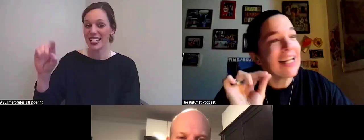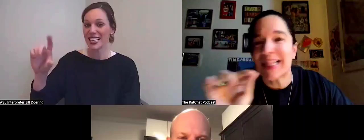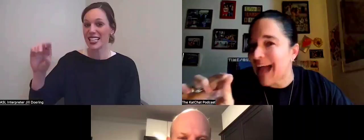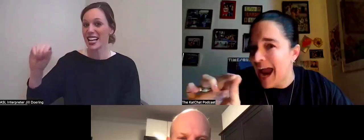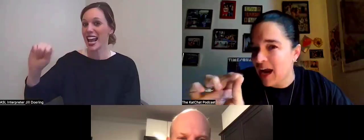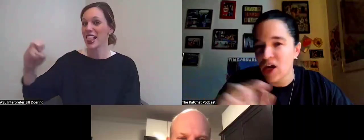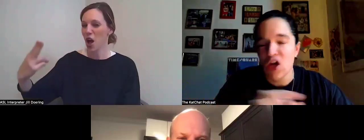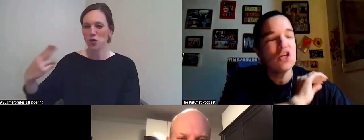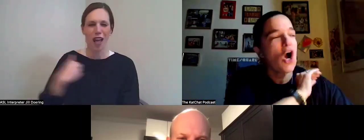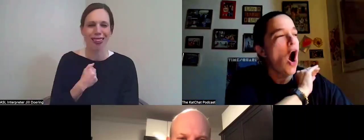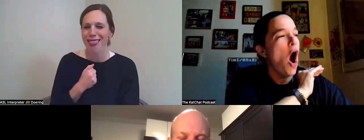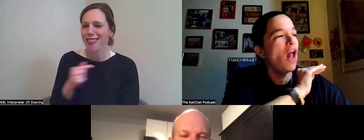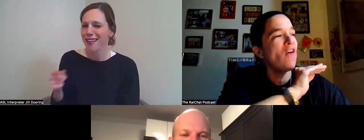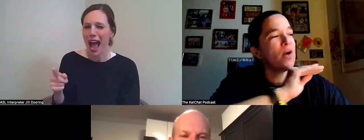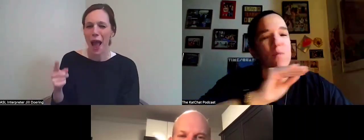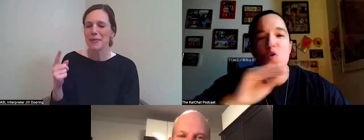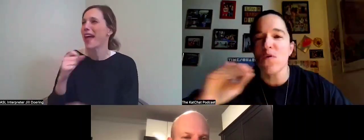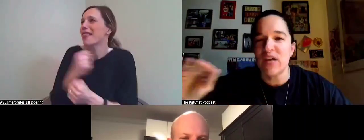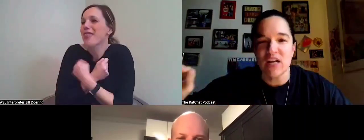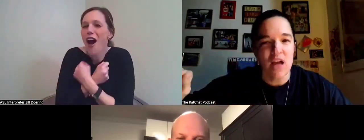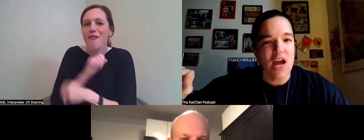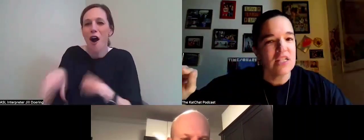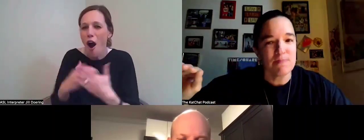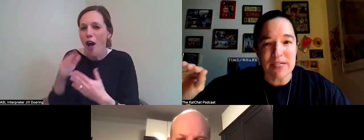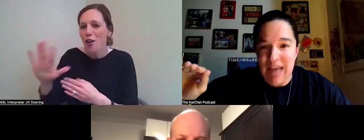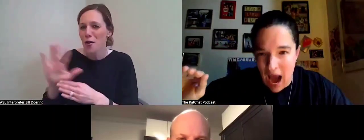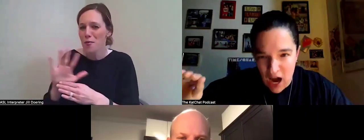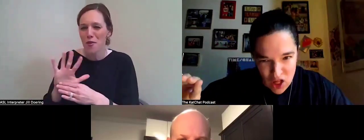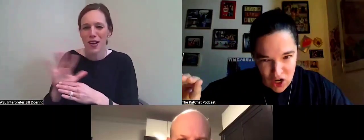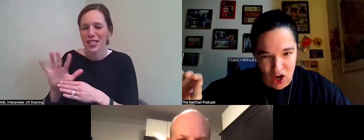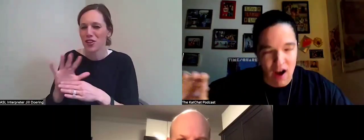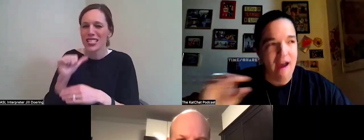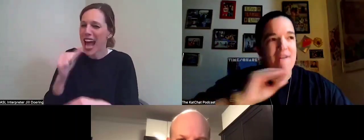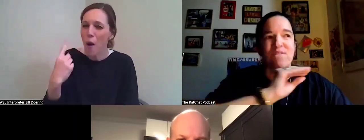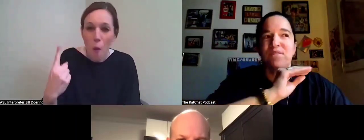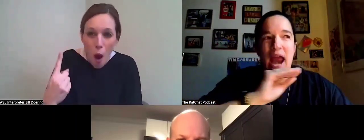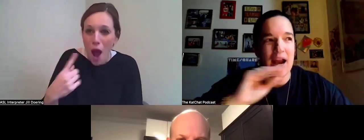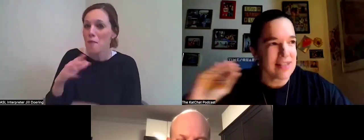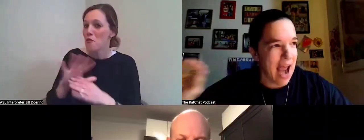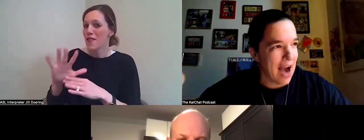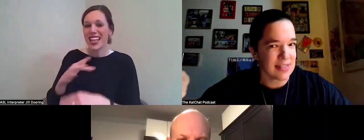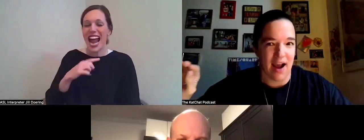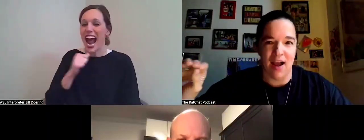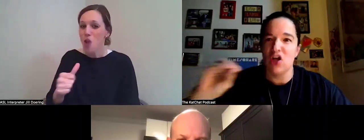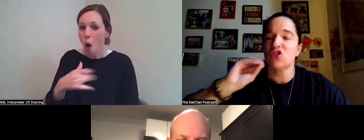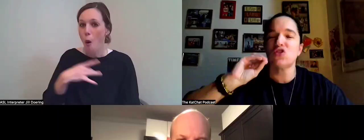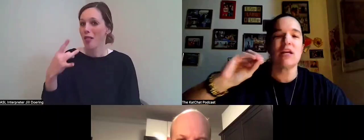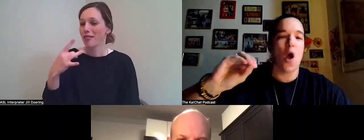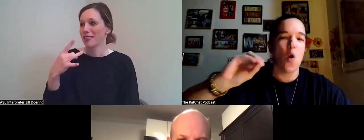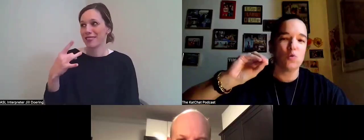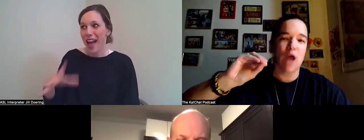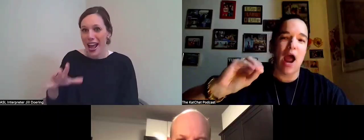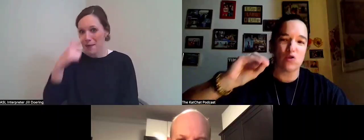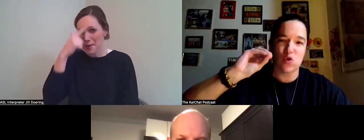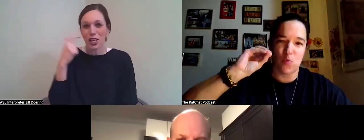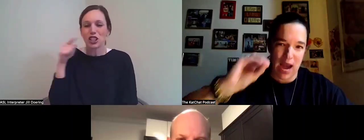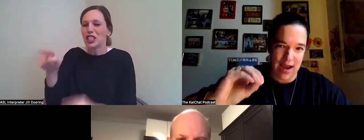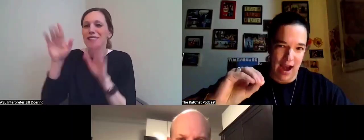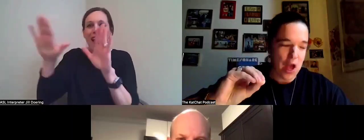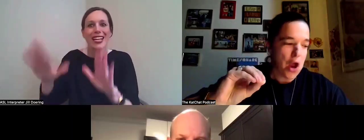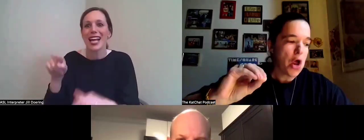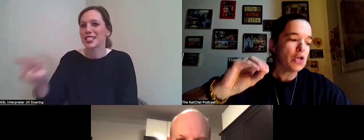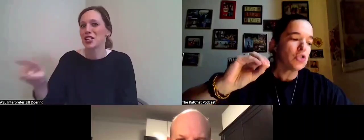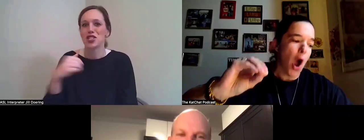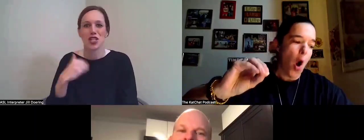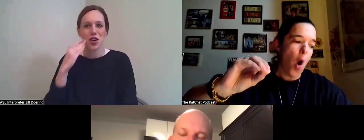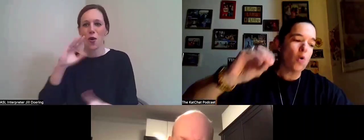not like. All oh, of the movies spectacular, fantastic. She knows how to bring